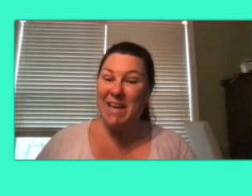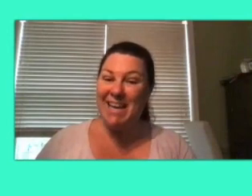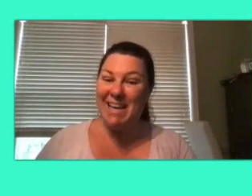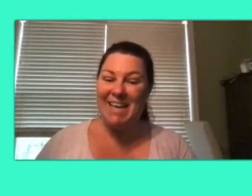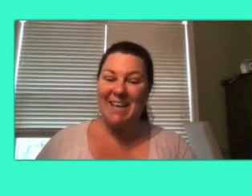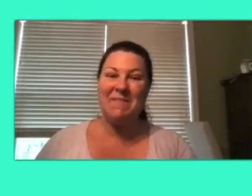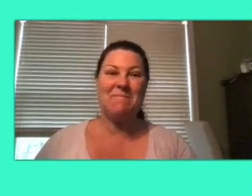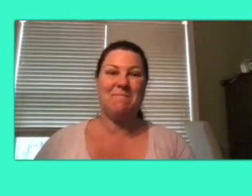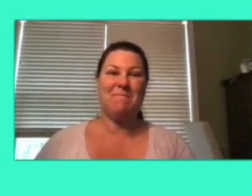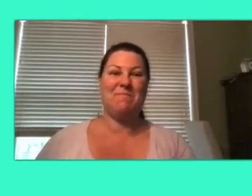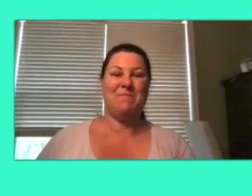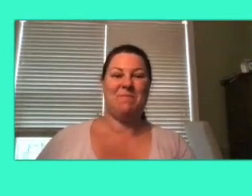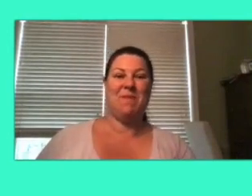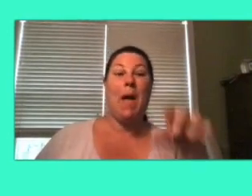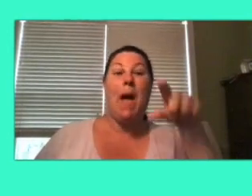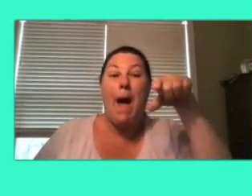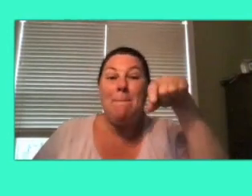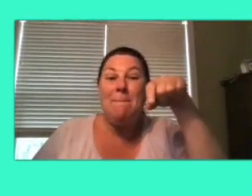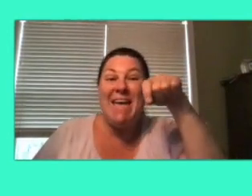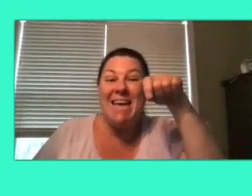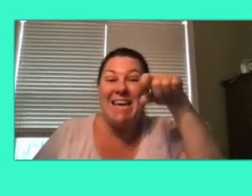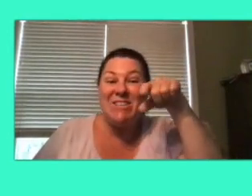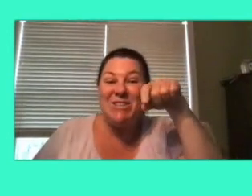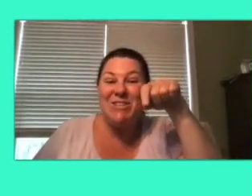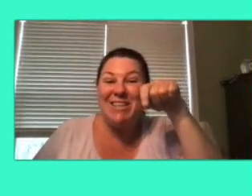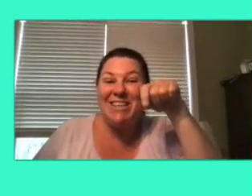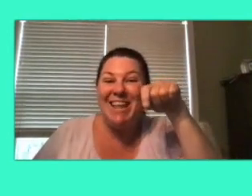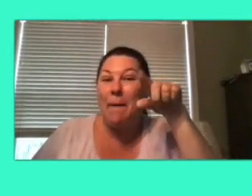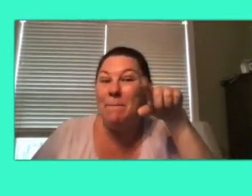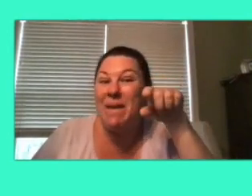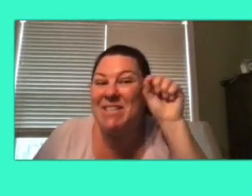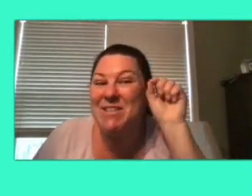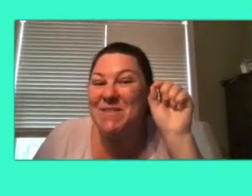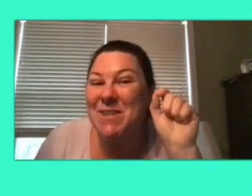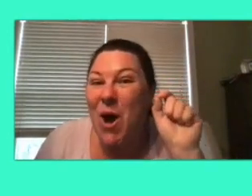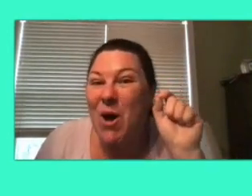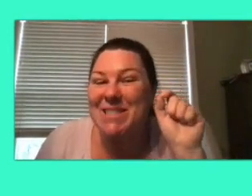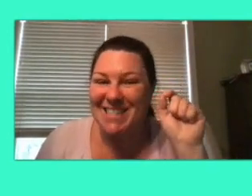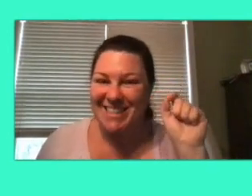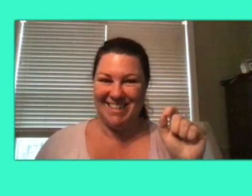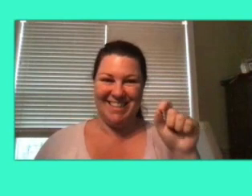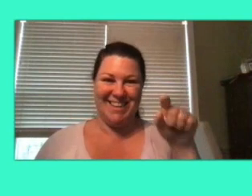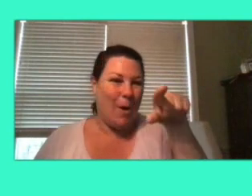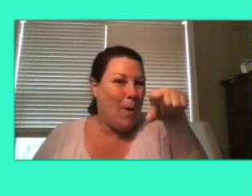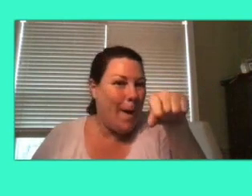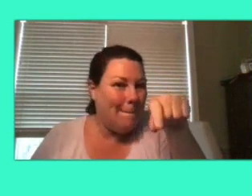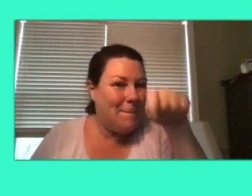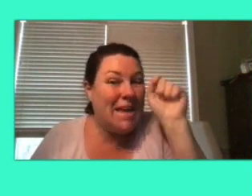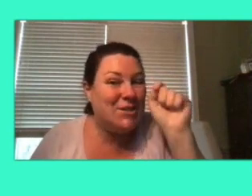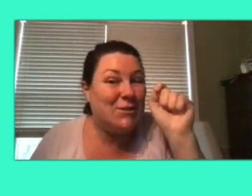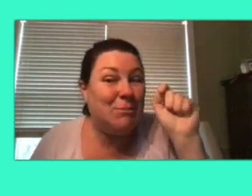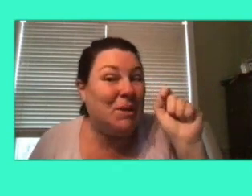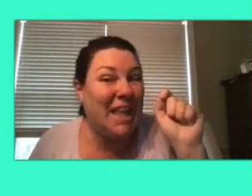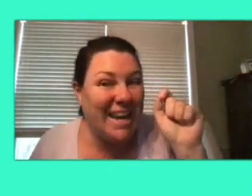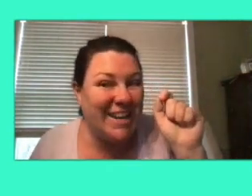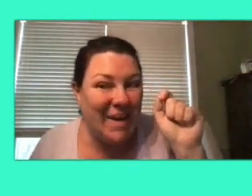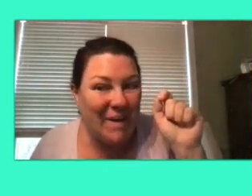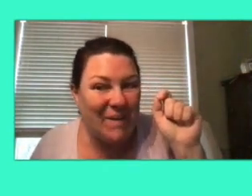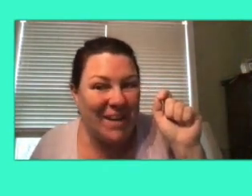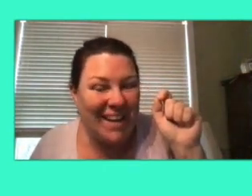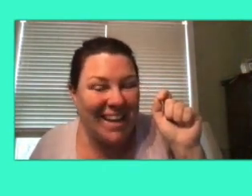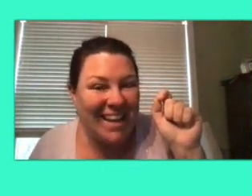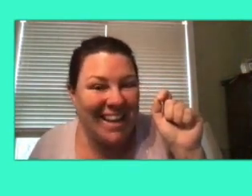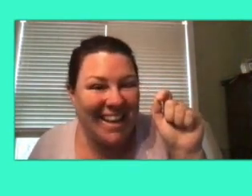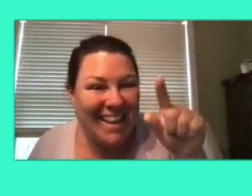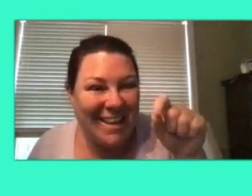It's big. A pinch, like a pinch of salt or a pinch of Play-Doh.